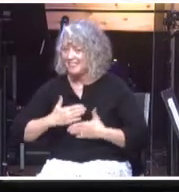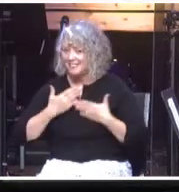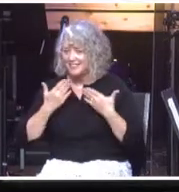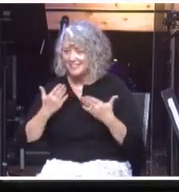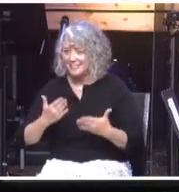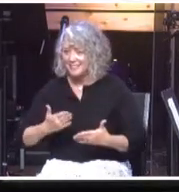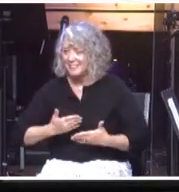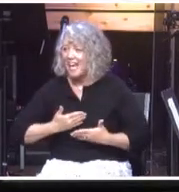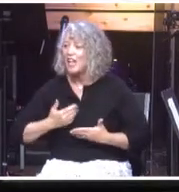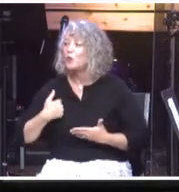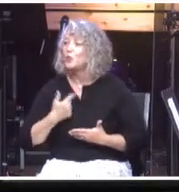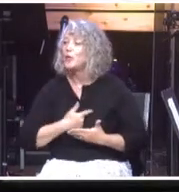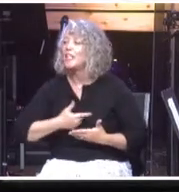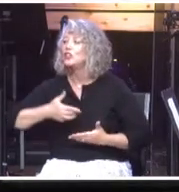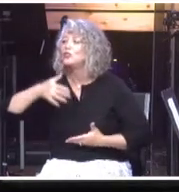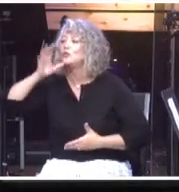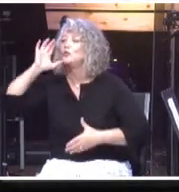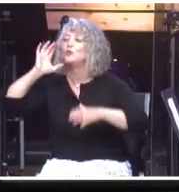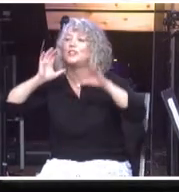we can drink of that.